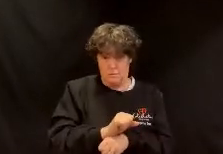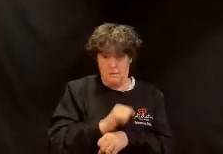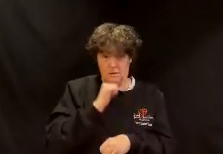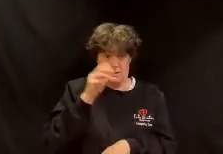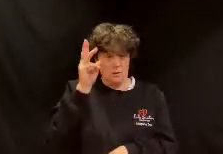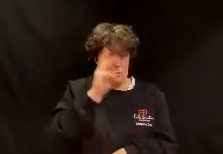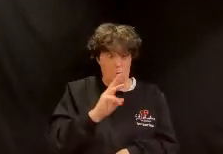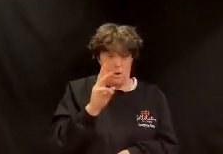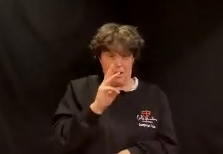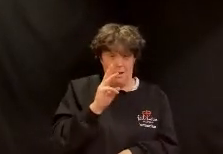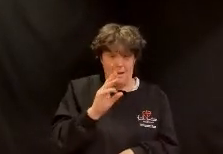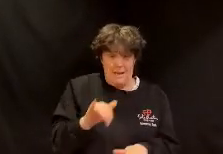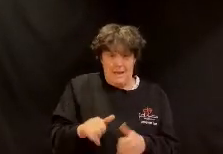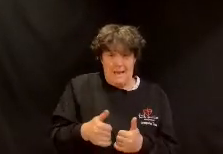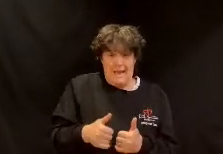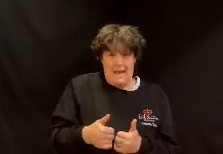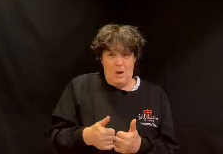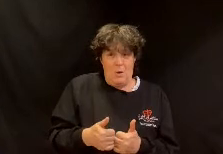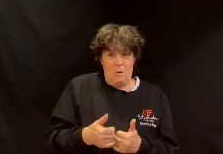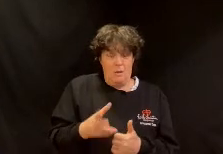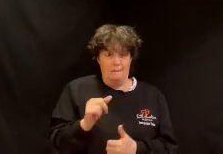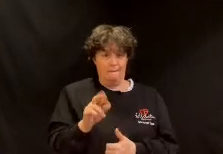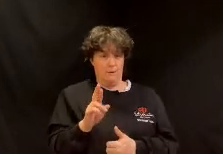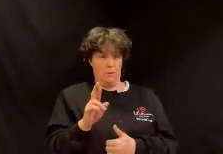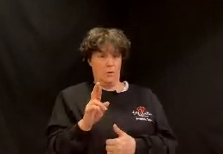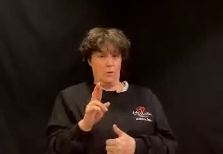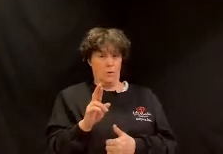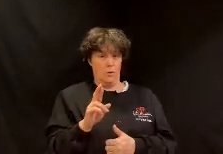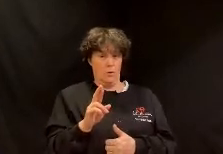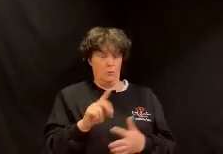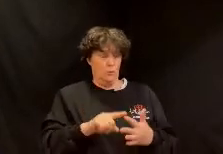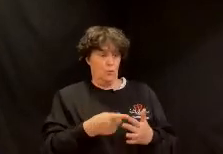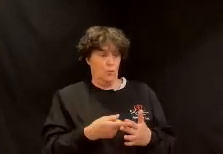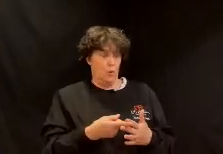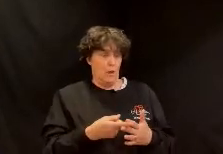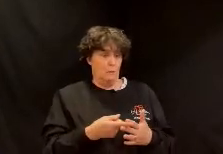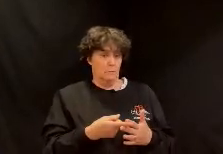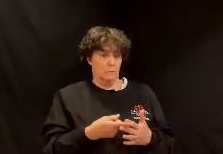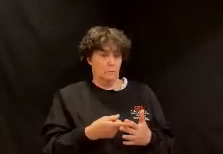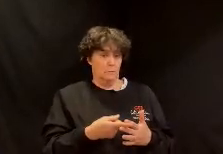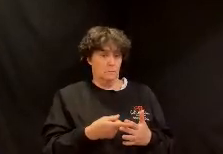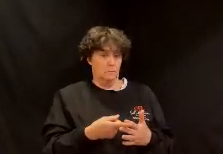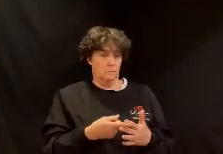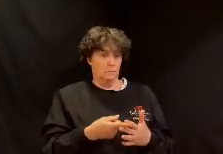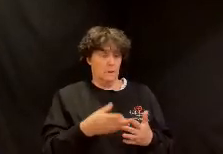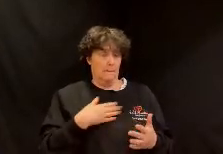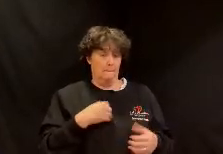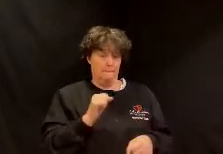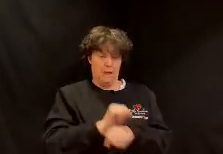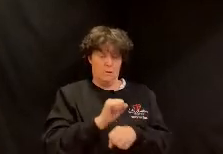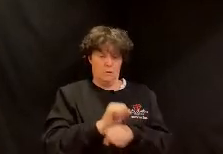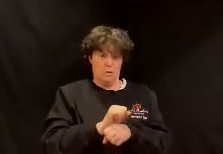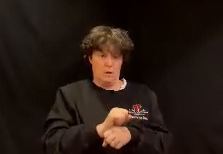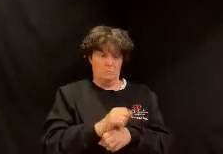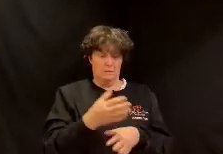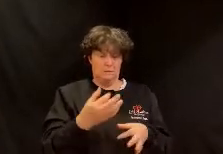about how the car runs. My job is just to